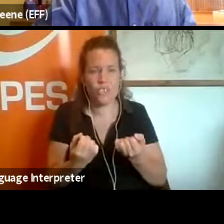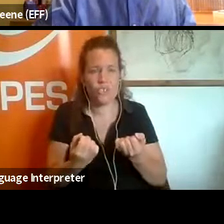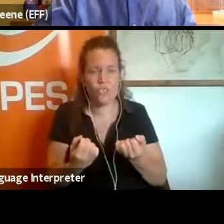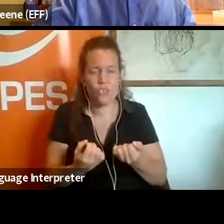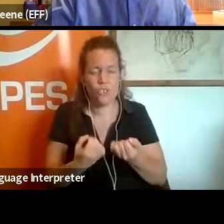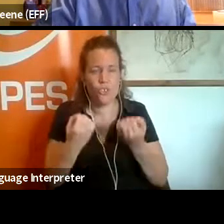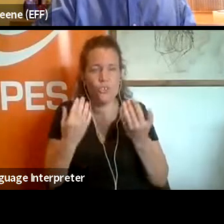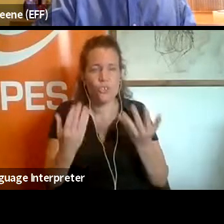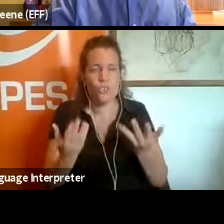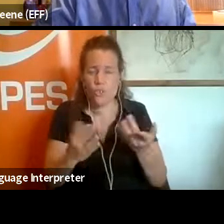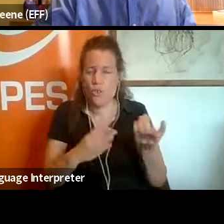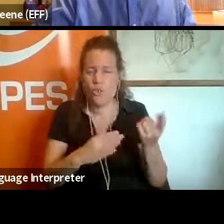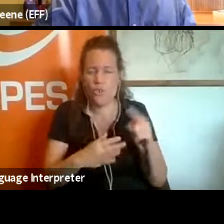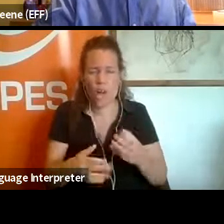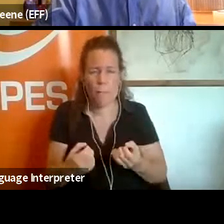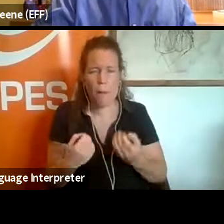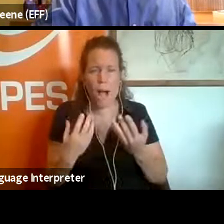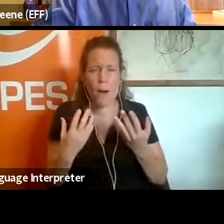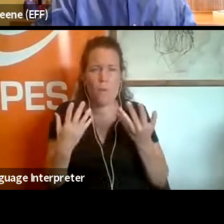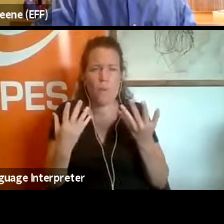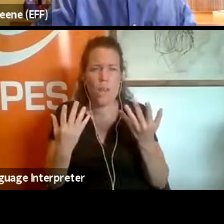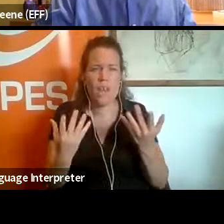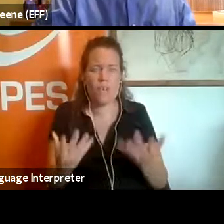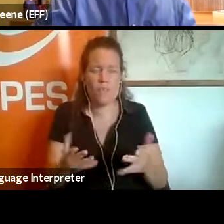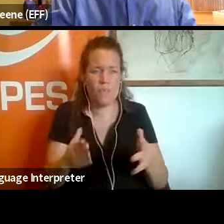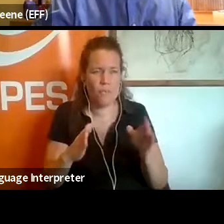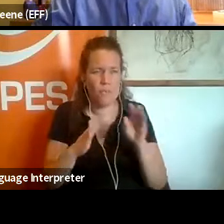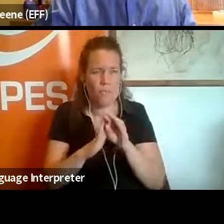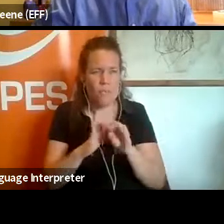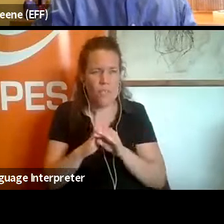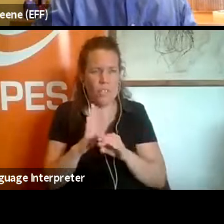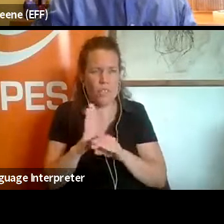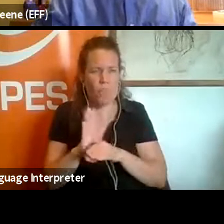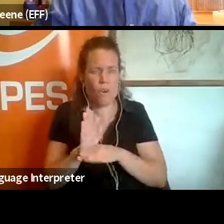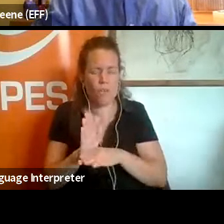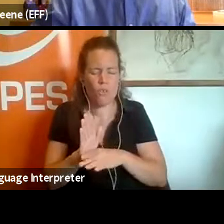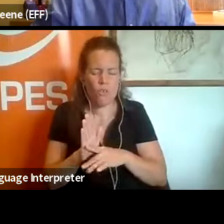with principles that are supposed to be enforced,